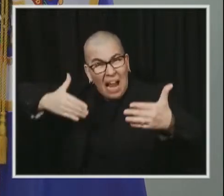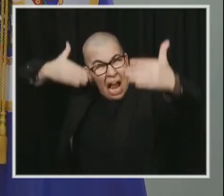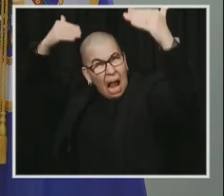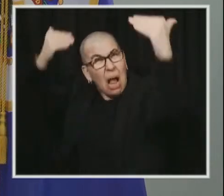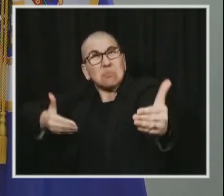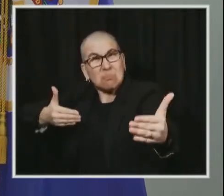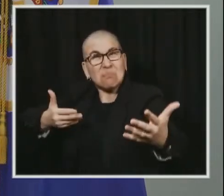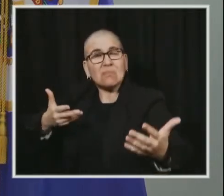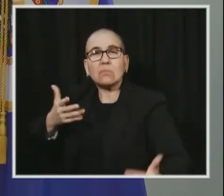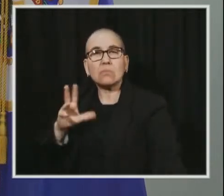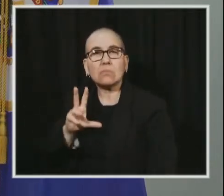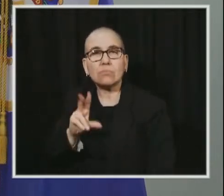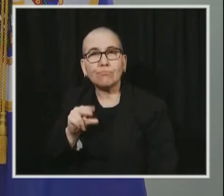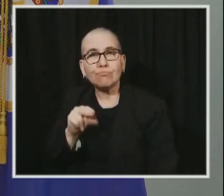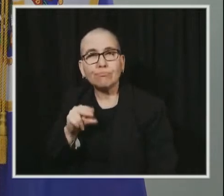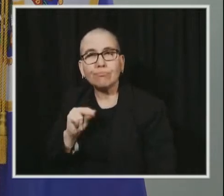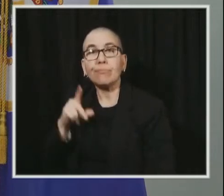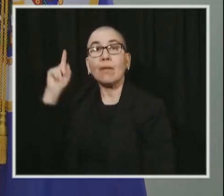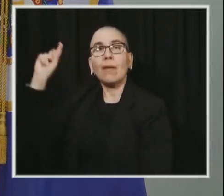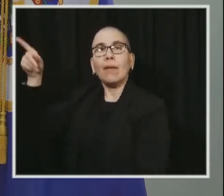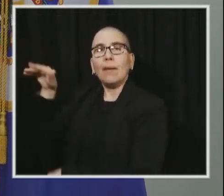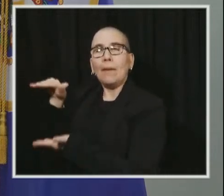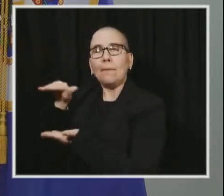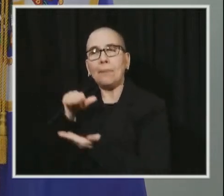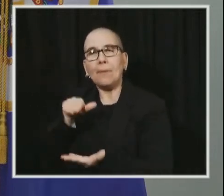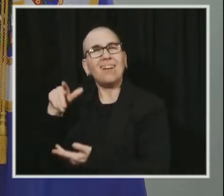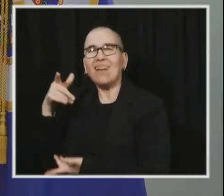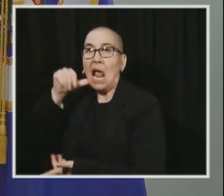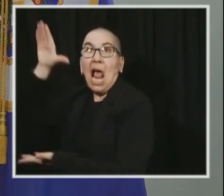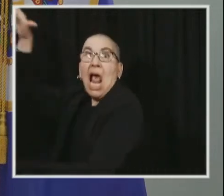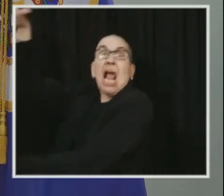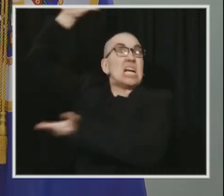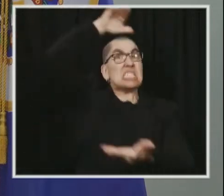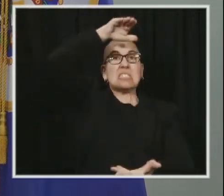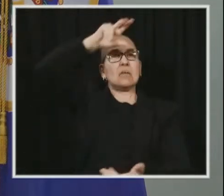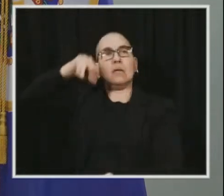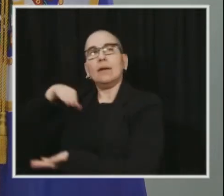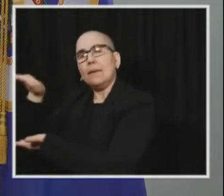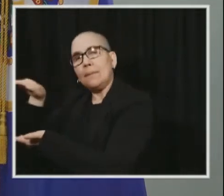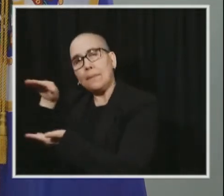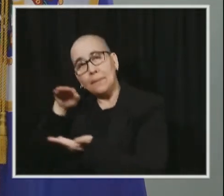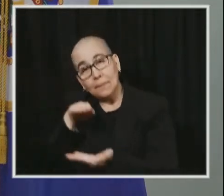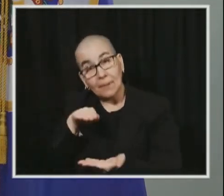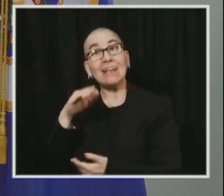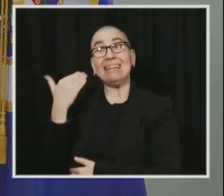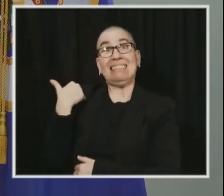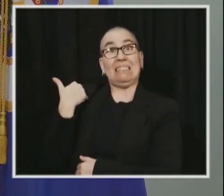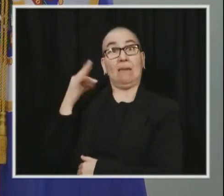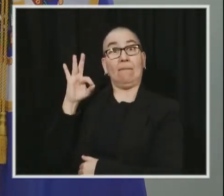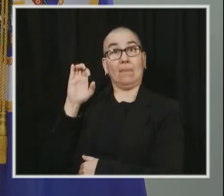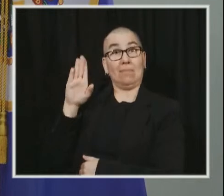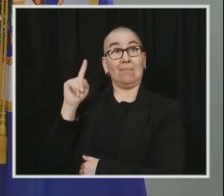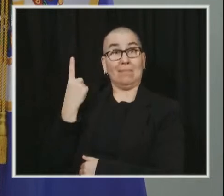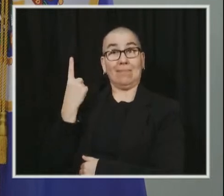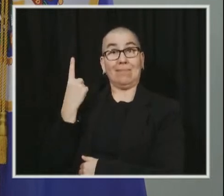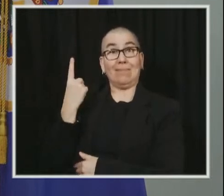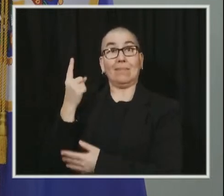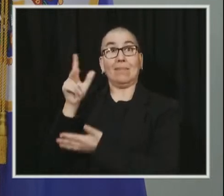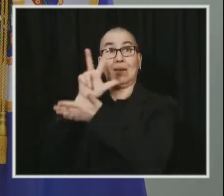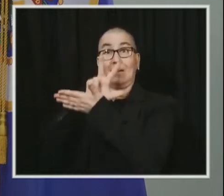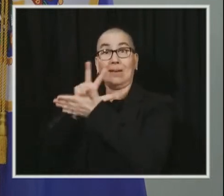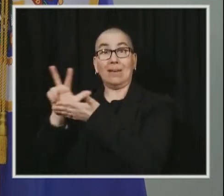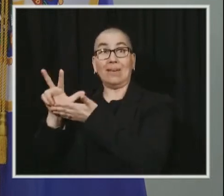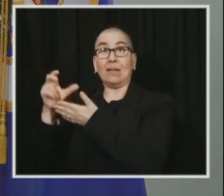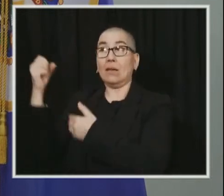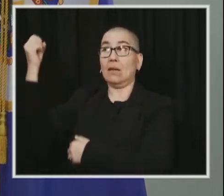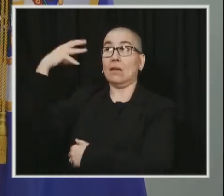vaccines to the system. I'm proud to say now that since the 1st of February, we've been getting a 3-week notice, and each of those weeks has increased in what